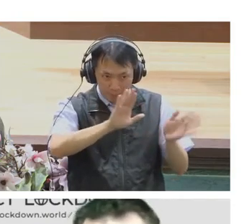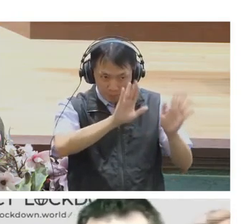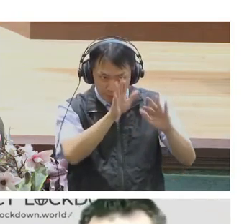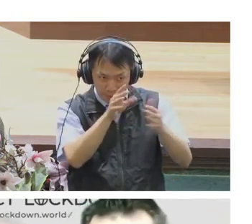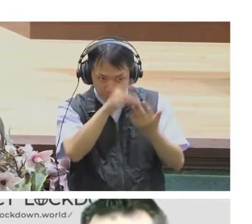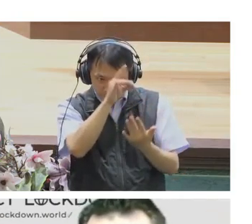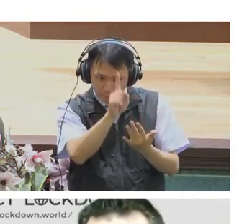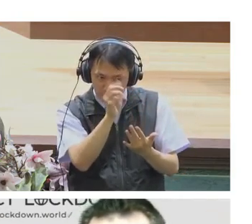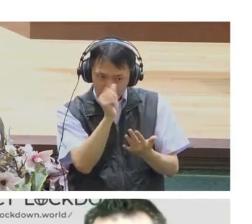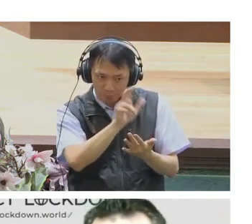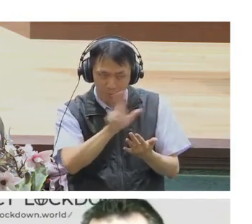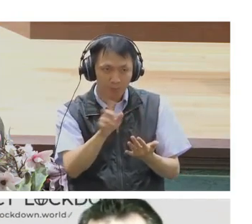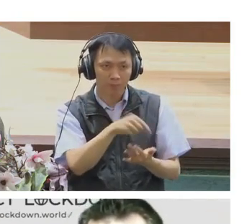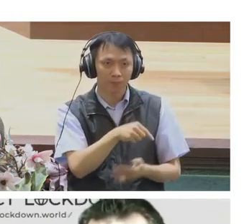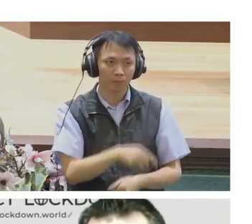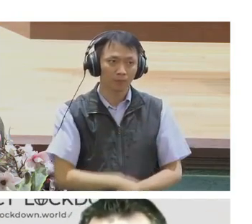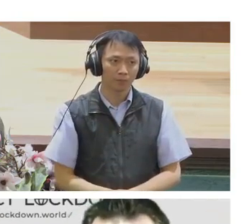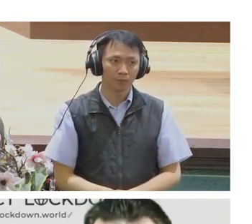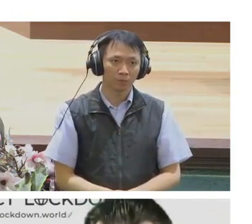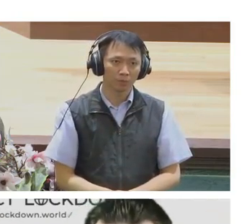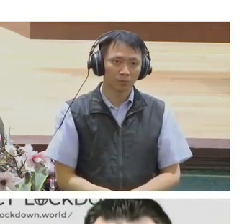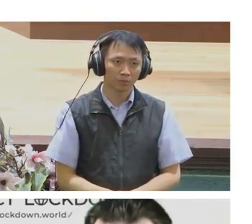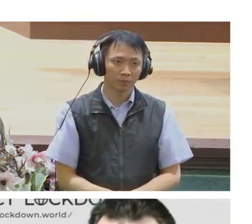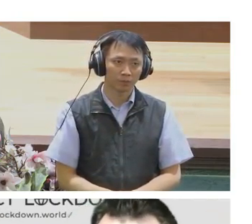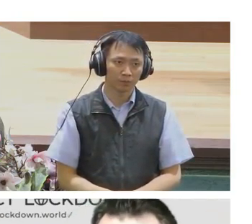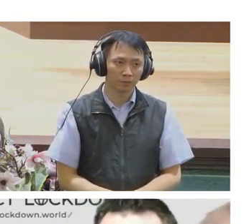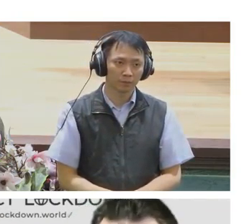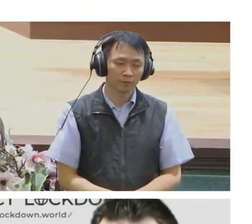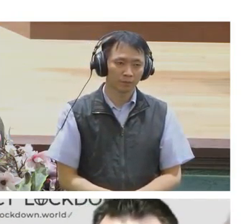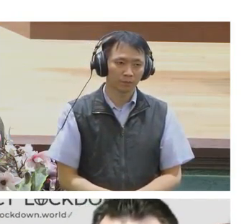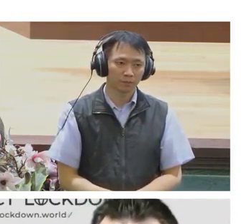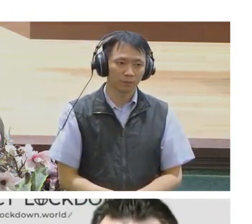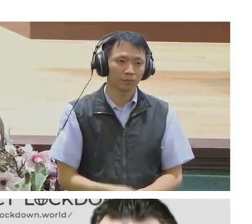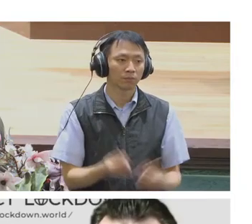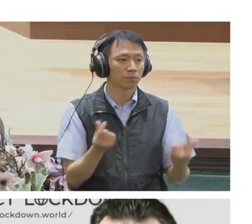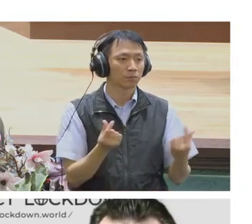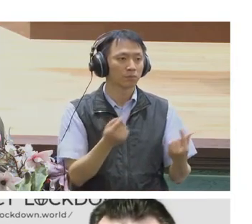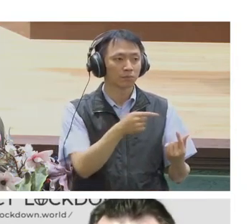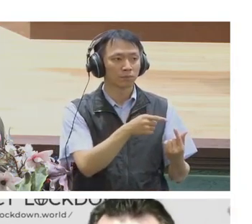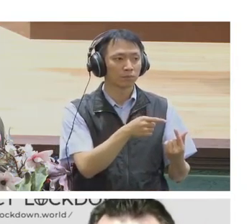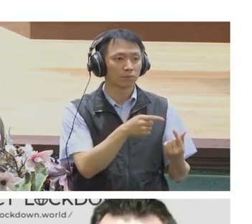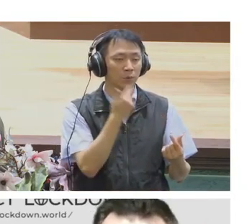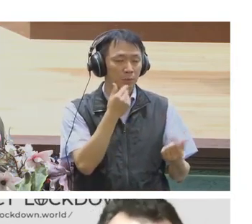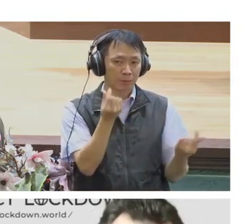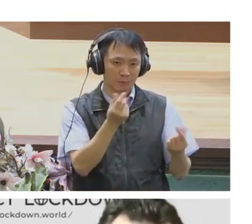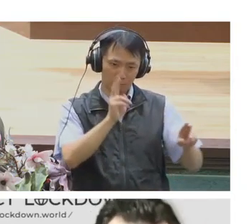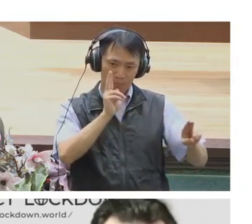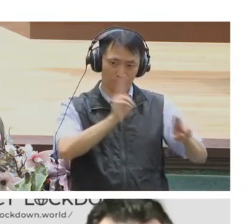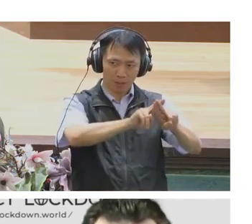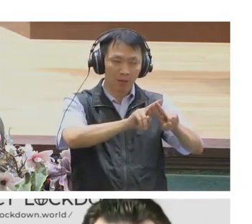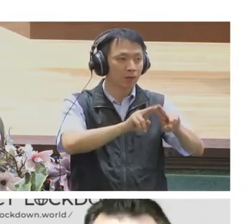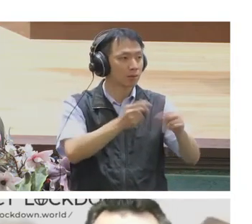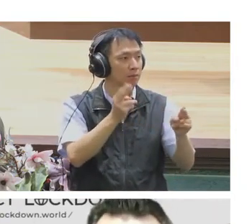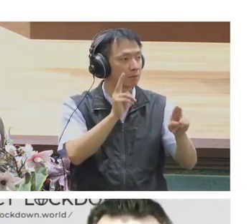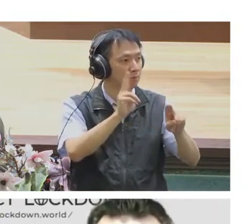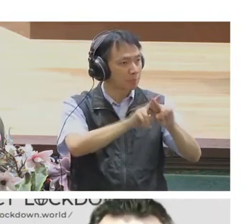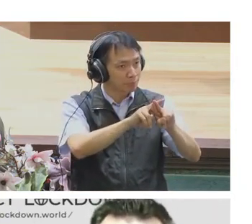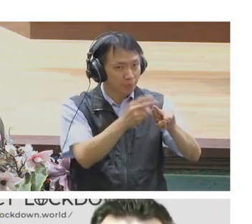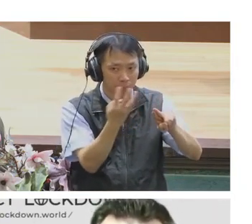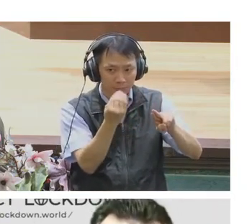you know, in a sense, our main thing were the lockdowns, right? So when you look at the lockdowns, what does it mean if it's